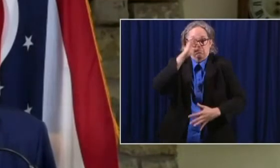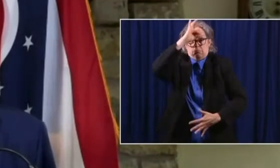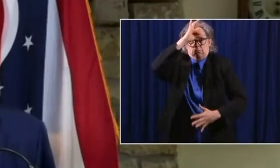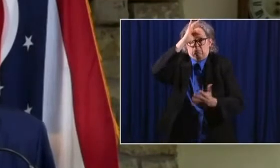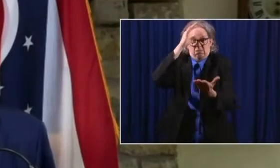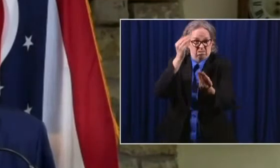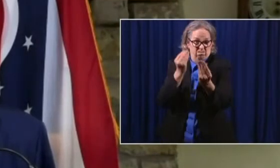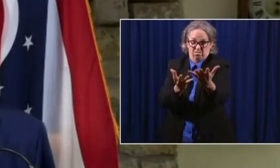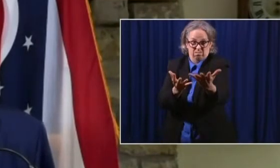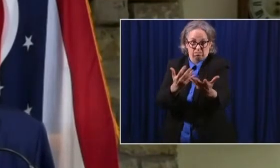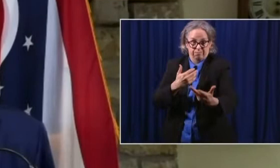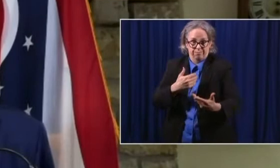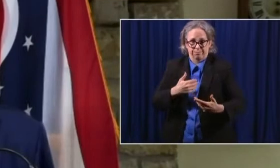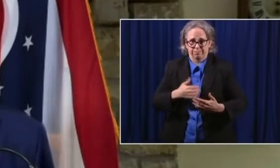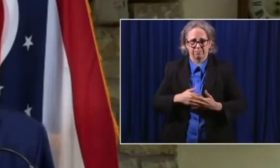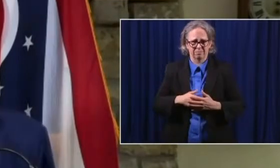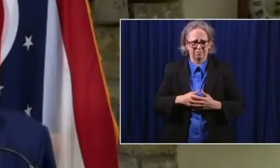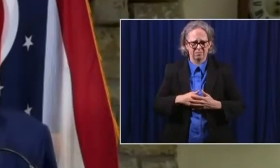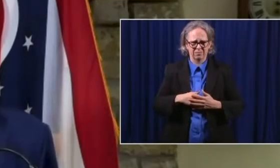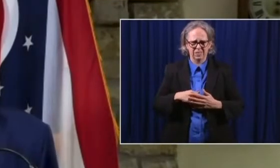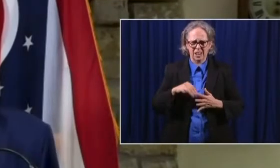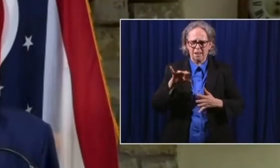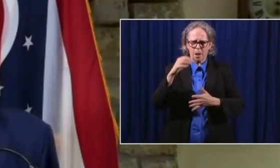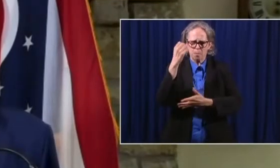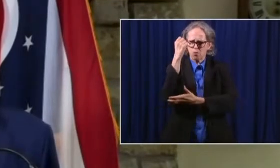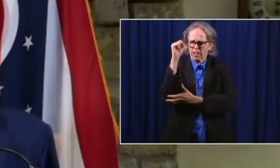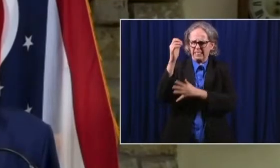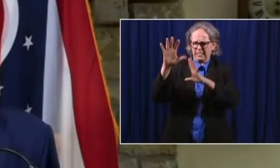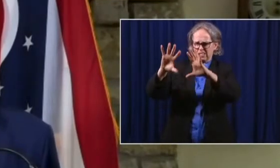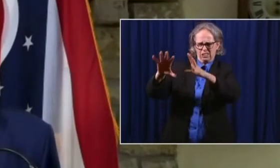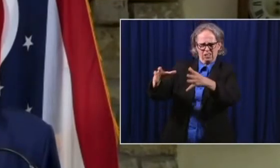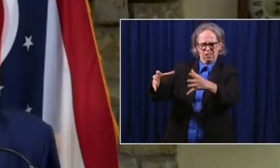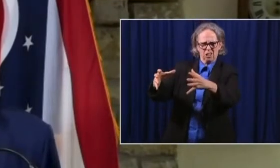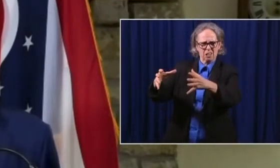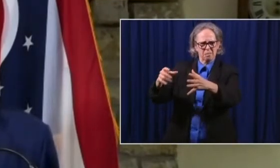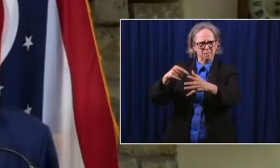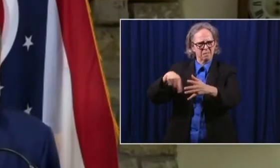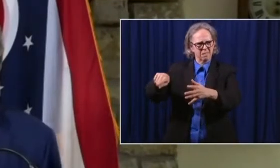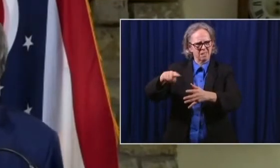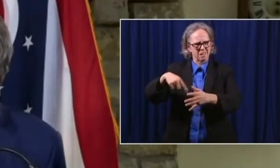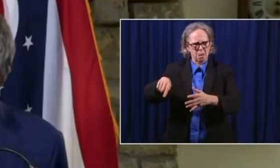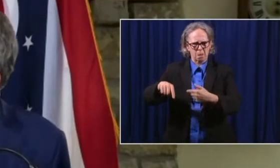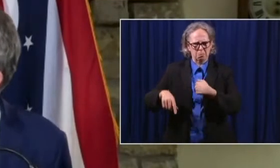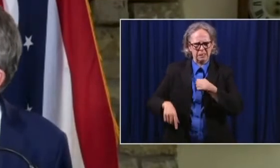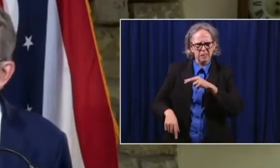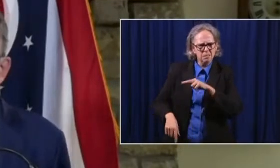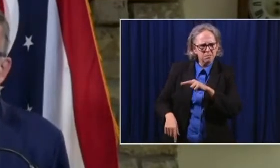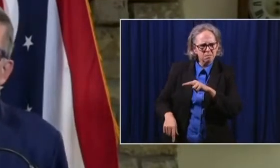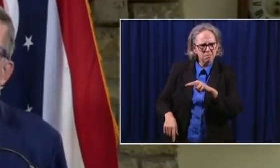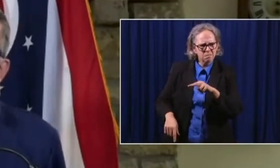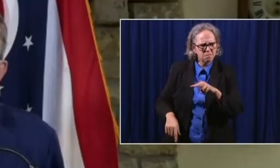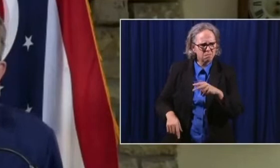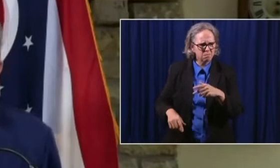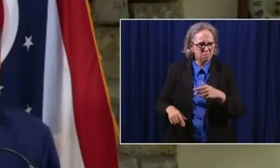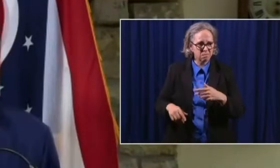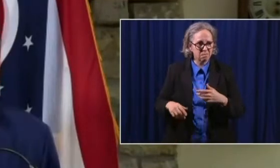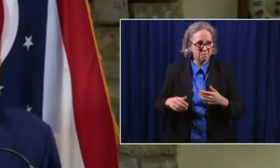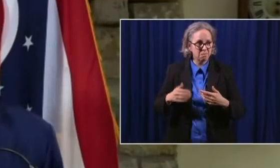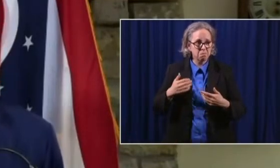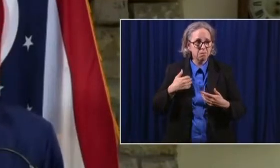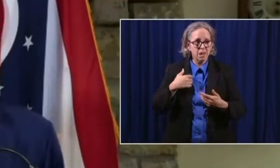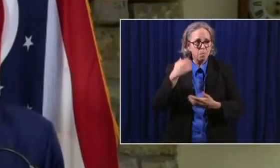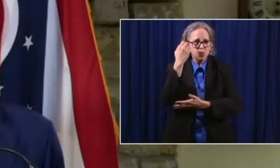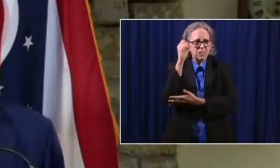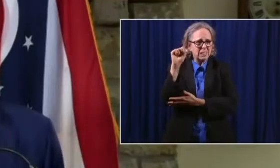So as far as protesters, look, we've had protesters outside our house, out on the